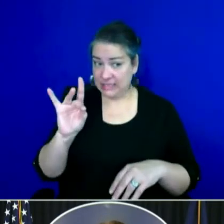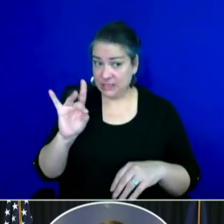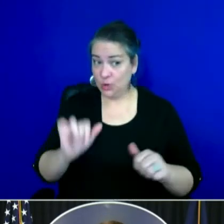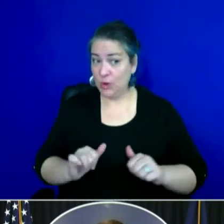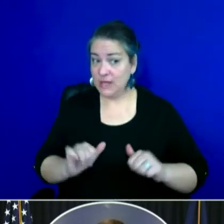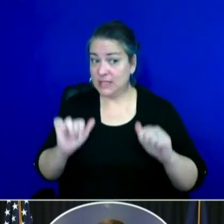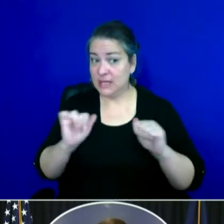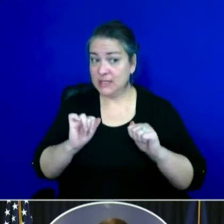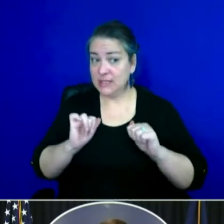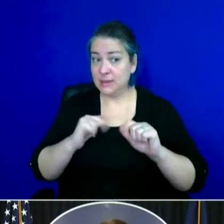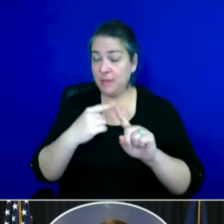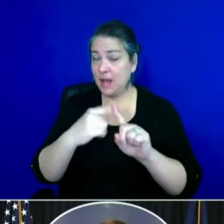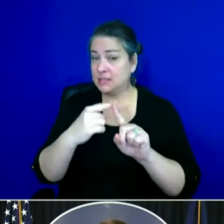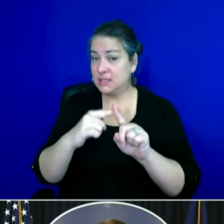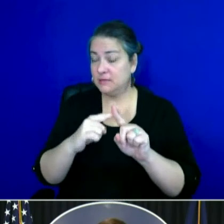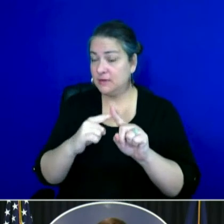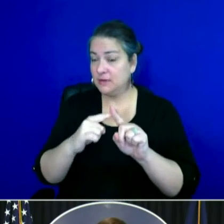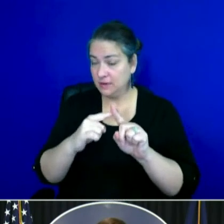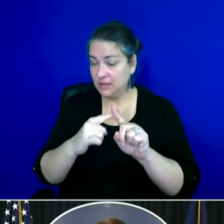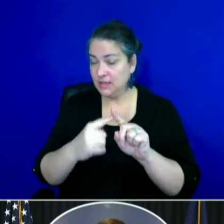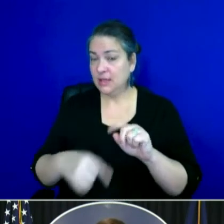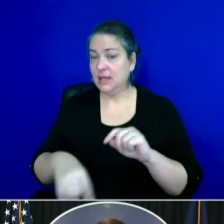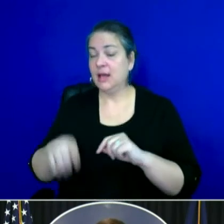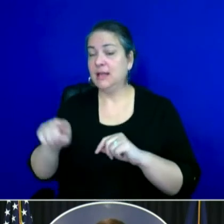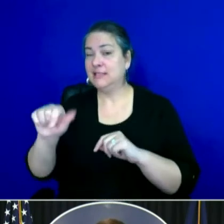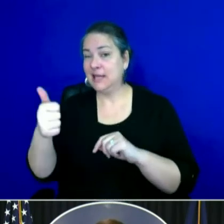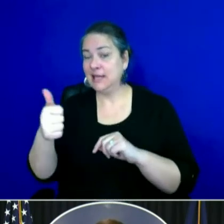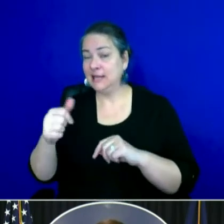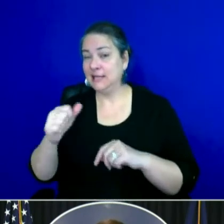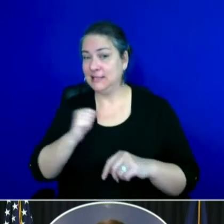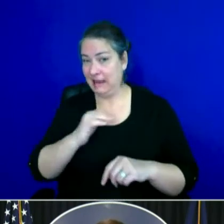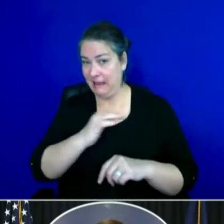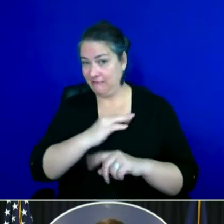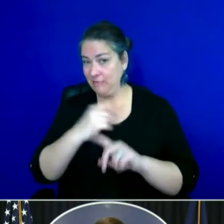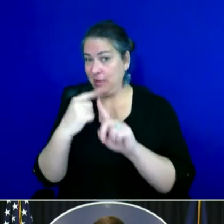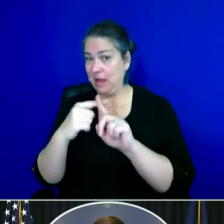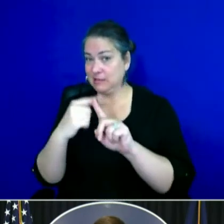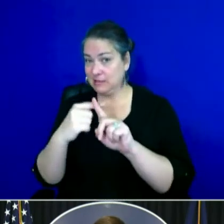10 new staff, 7 new deaths attributable to long-term care